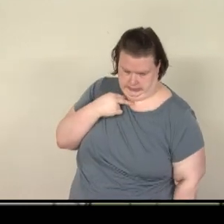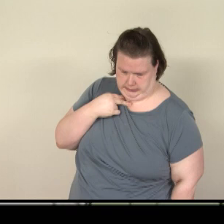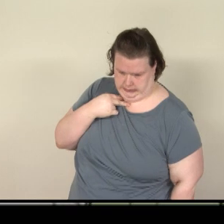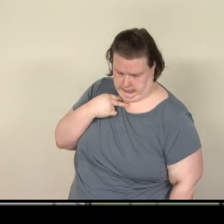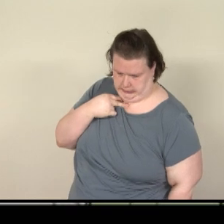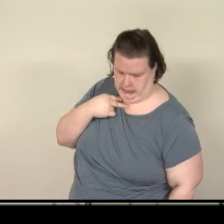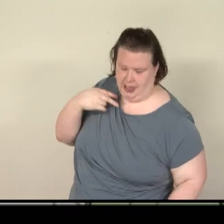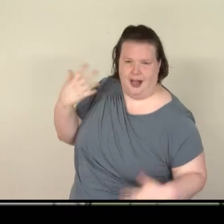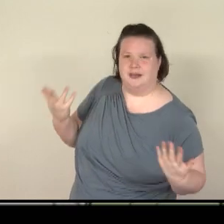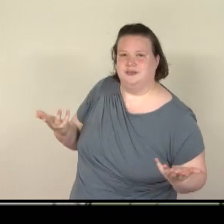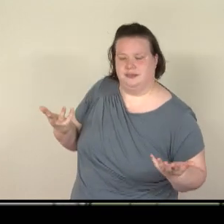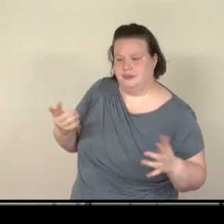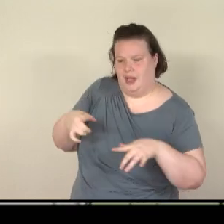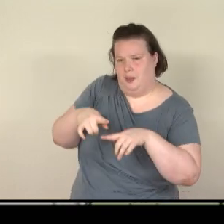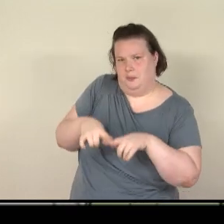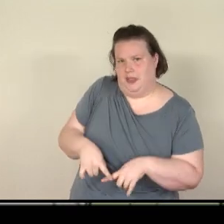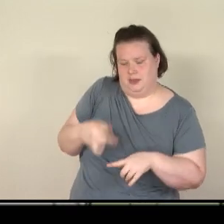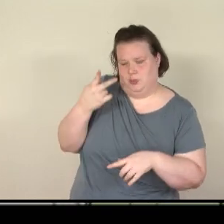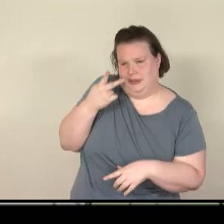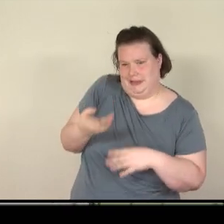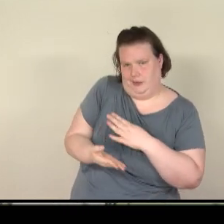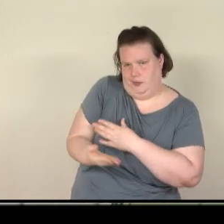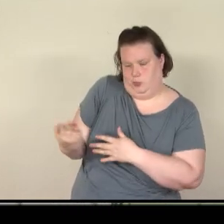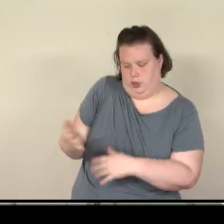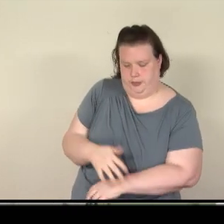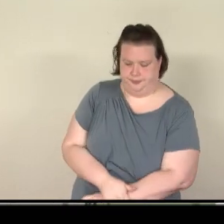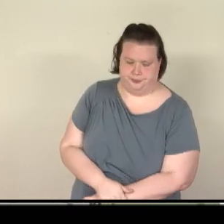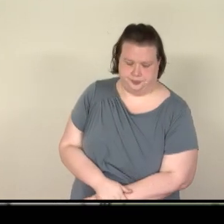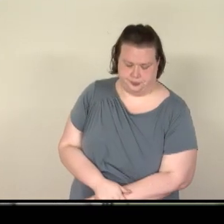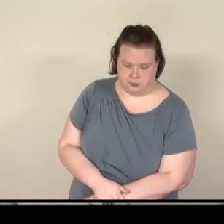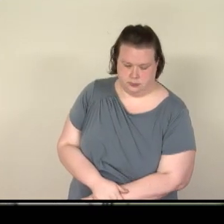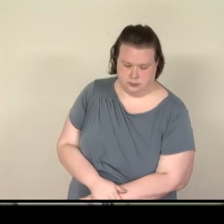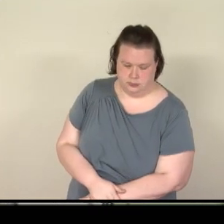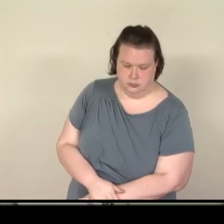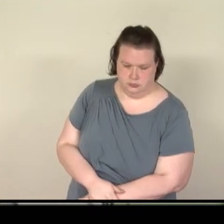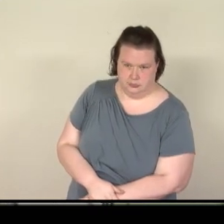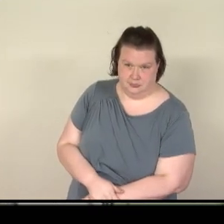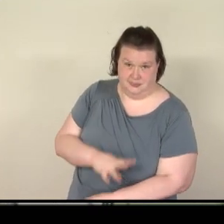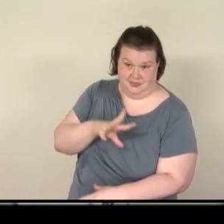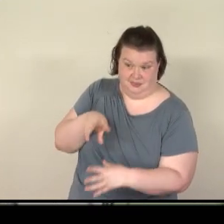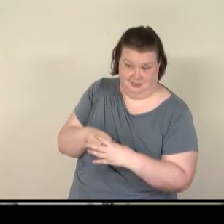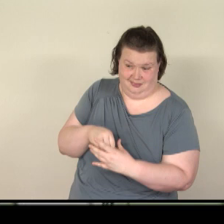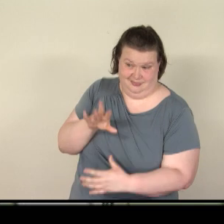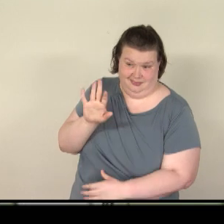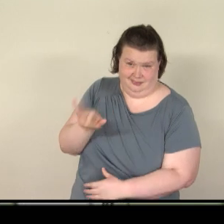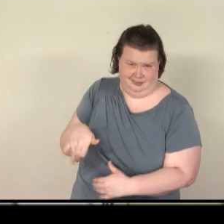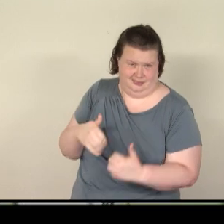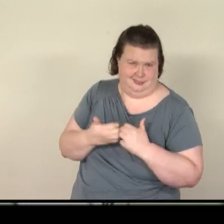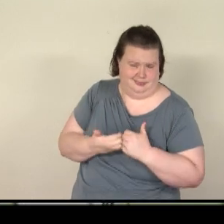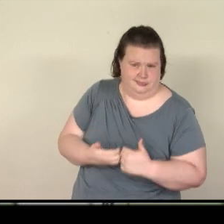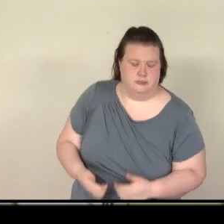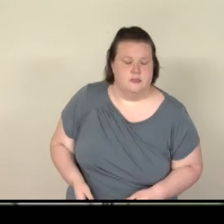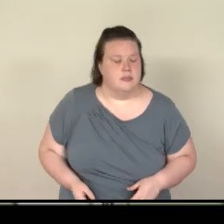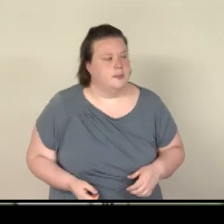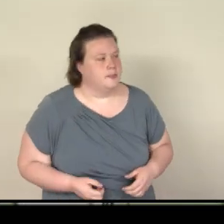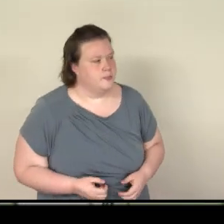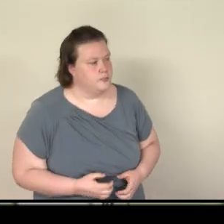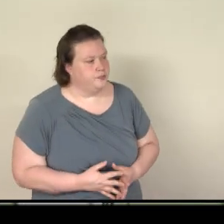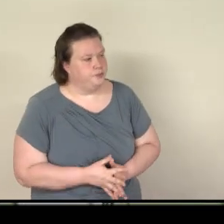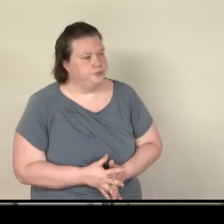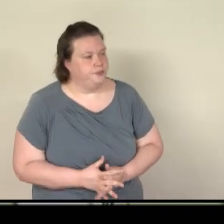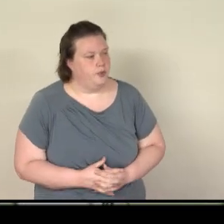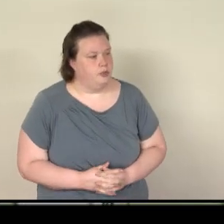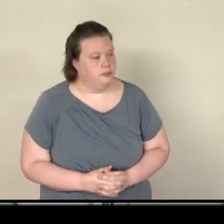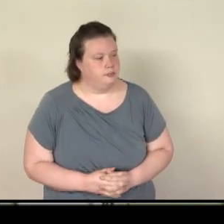Kendrick. I'm just basing this on what I see every morning. How do you take into consideration something like that? So